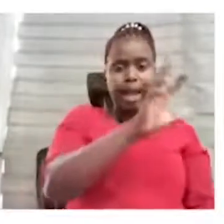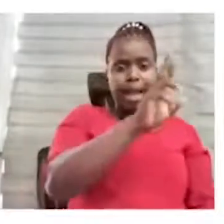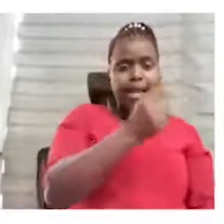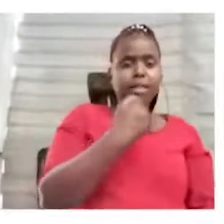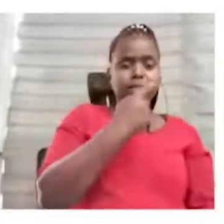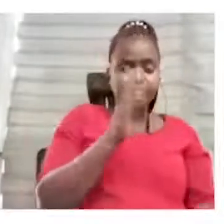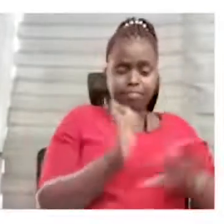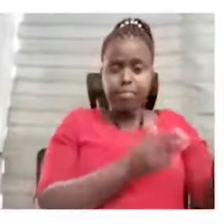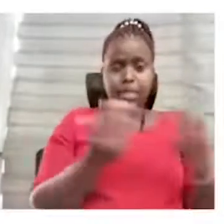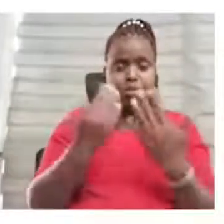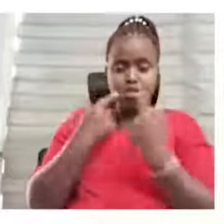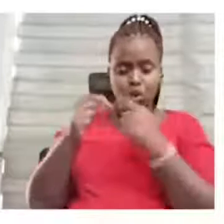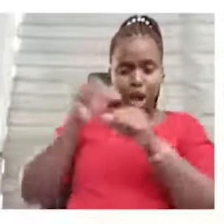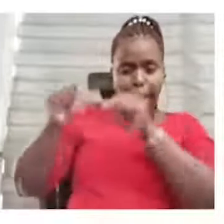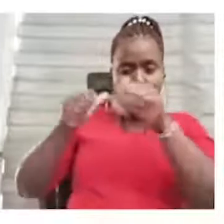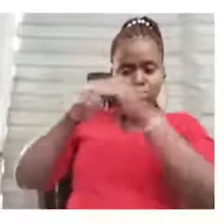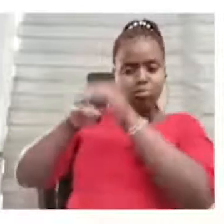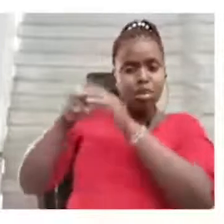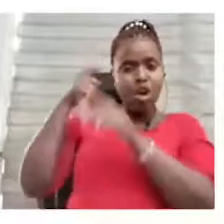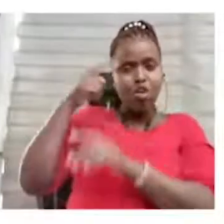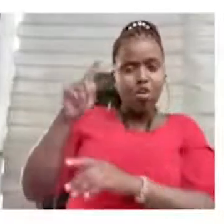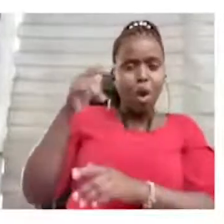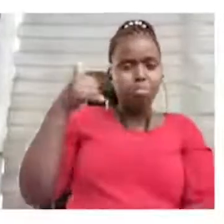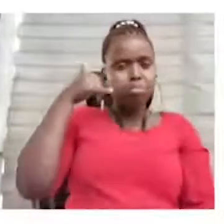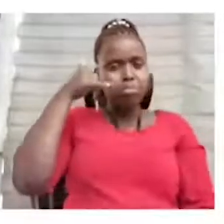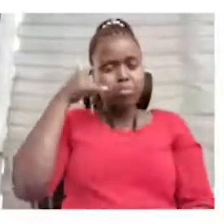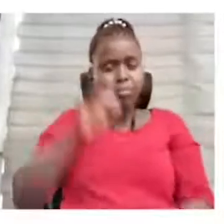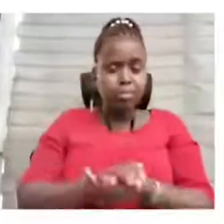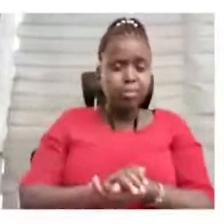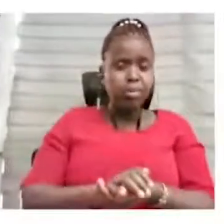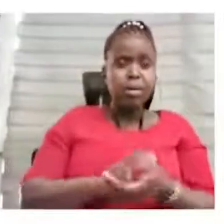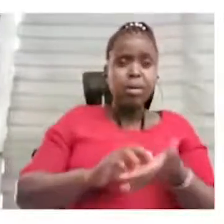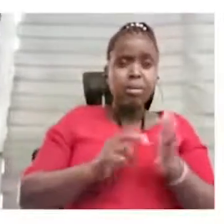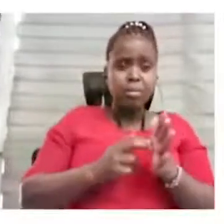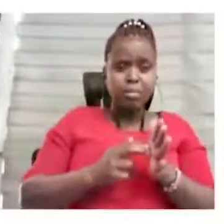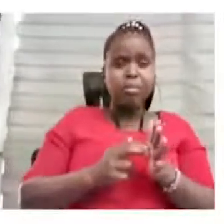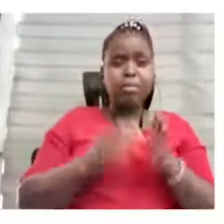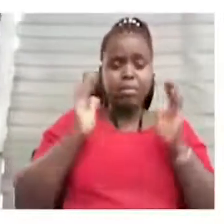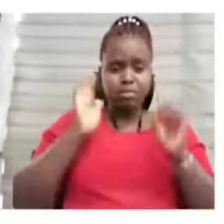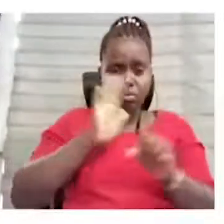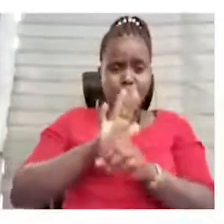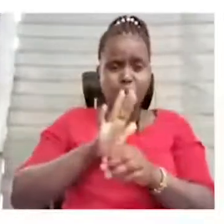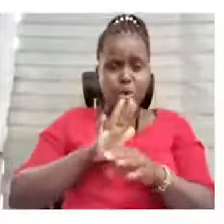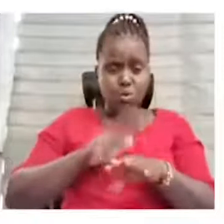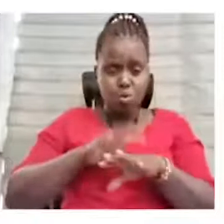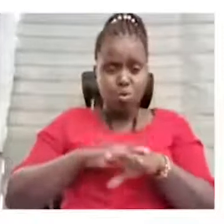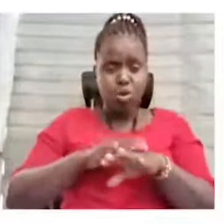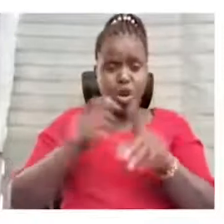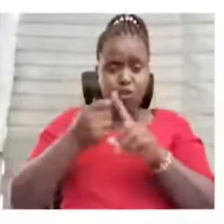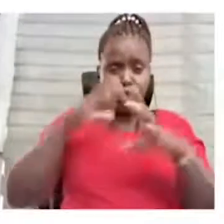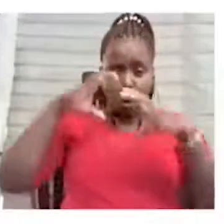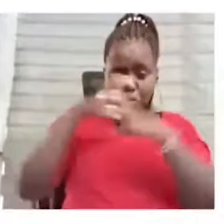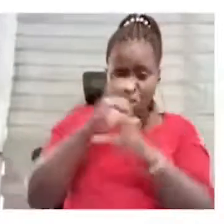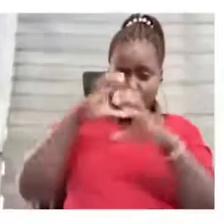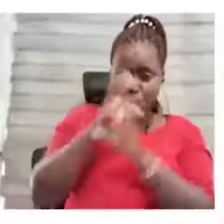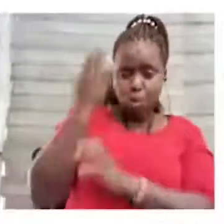about accessibility for the devices. And here it's great to have Brian on the call from Google, because we did work with